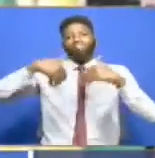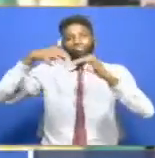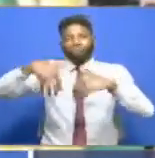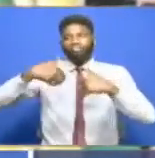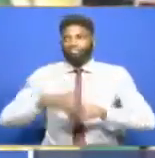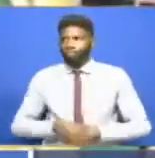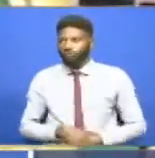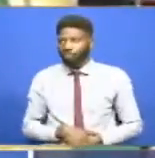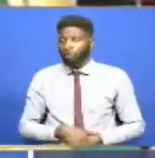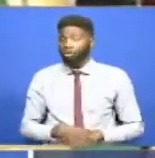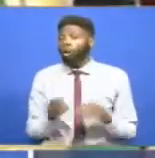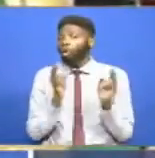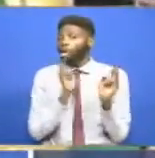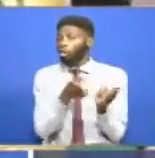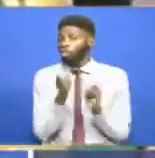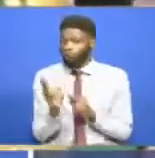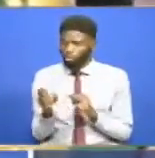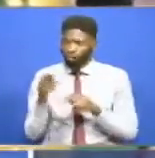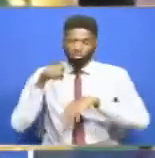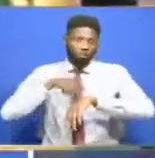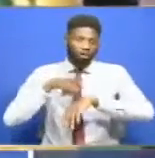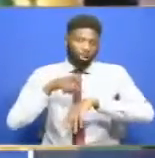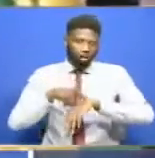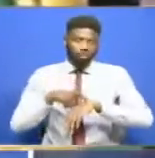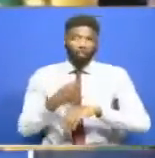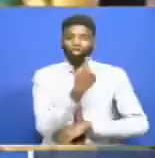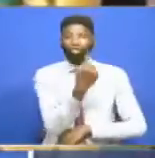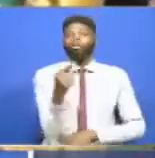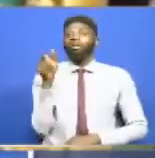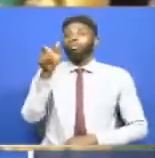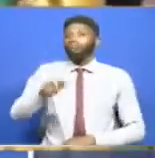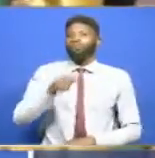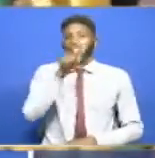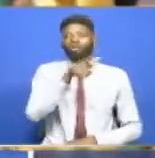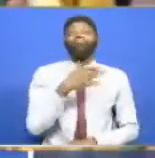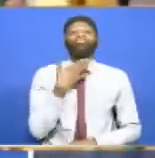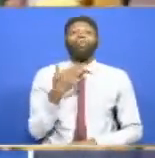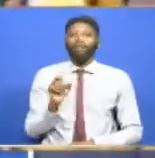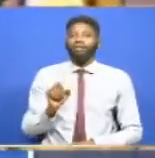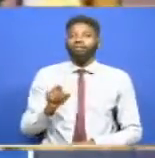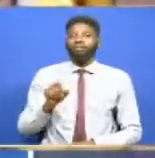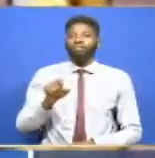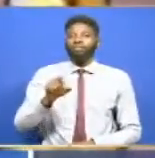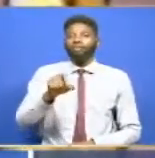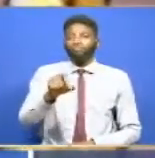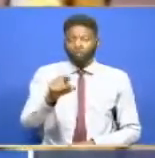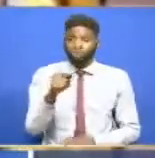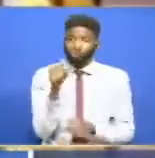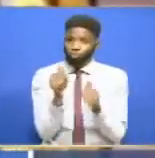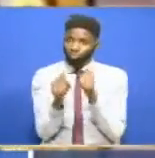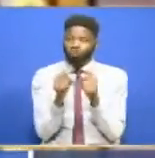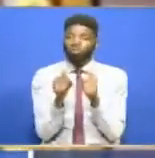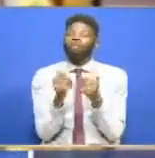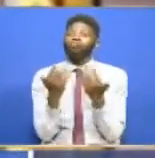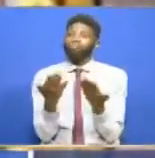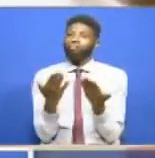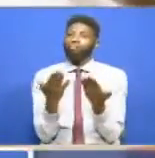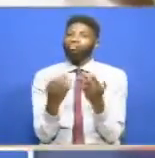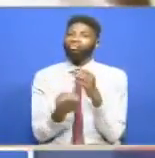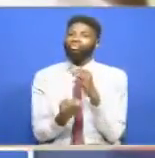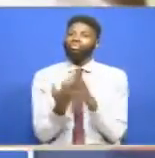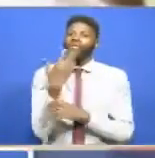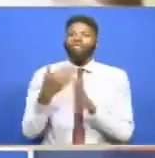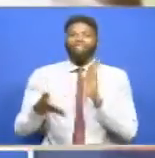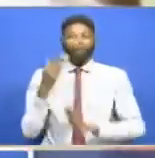Na kawaida, kila mtu anataka mbegu ambayo inakuwa kwa haraka.